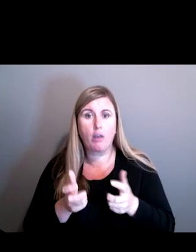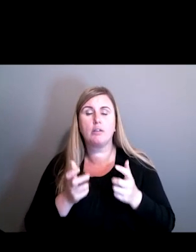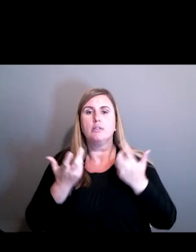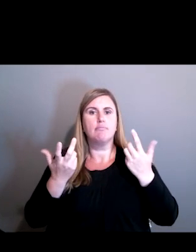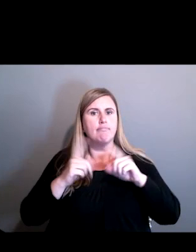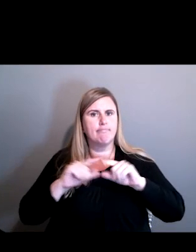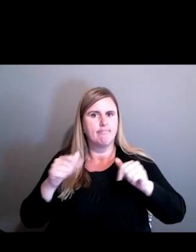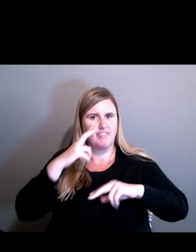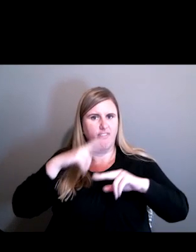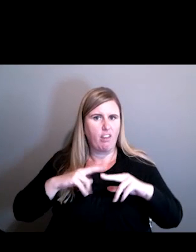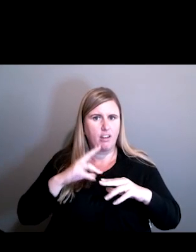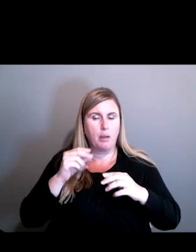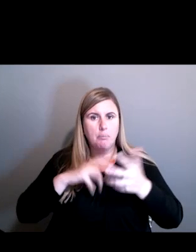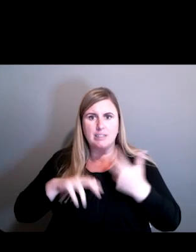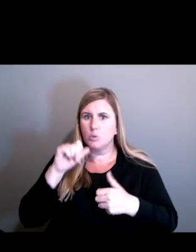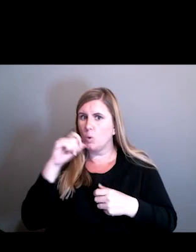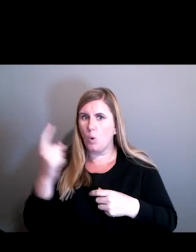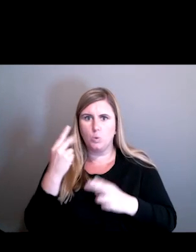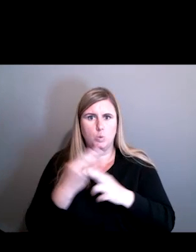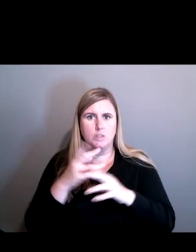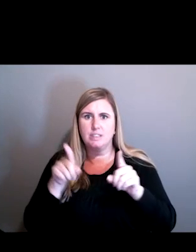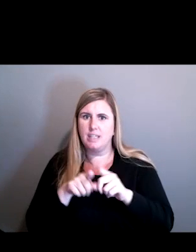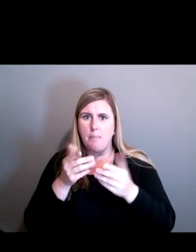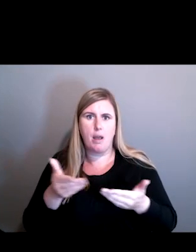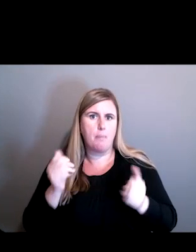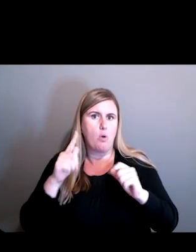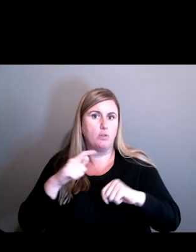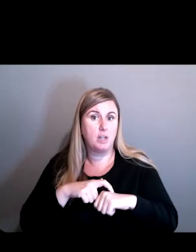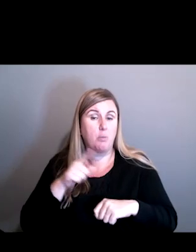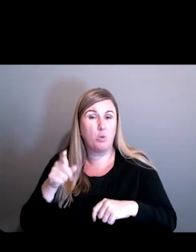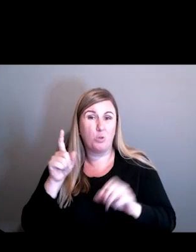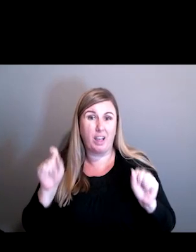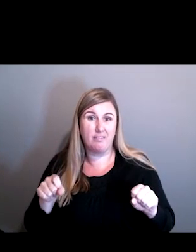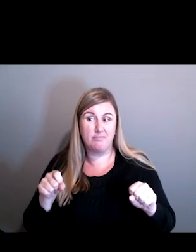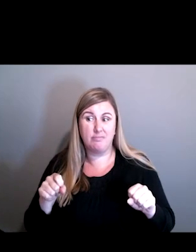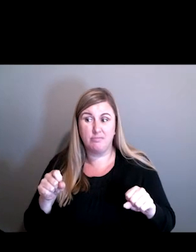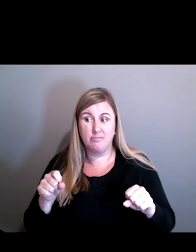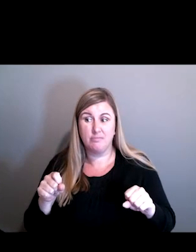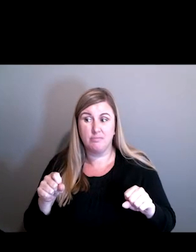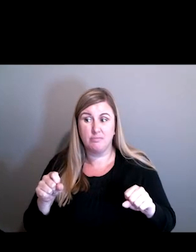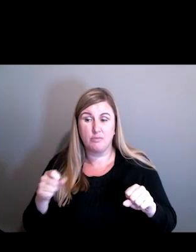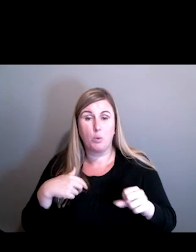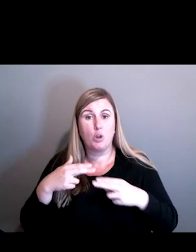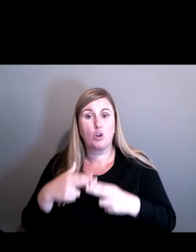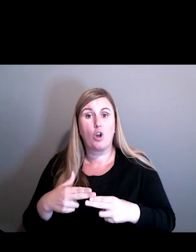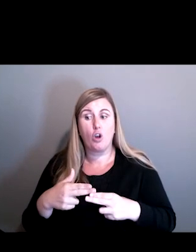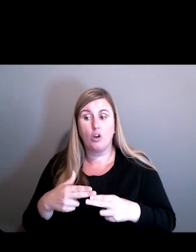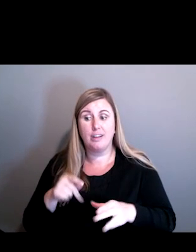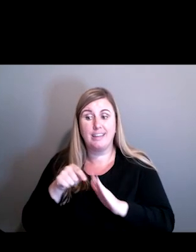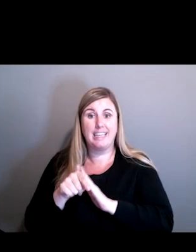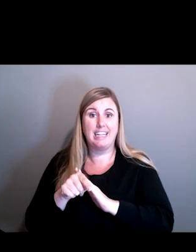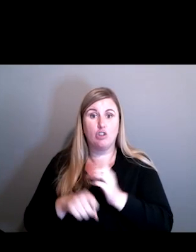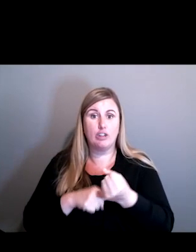head squeezes, rock. Just have fun and mix it up, and don't always use the same item all the time, or you can